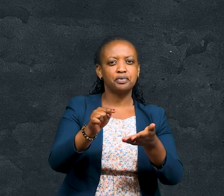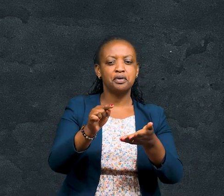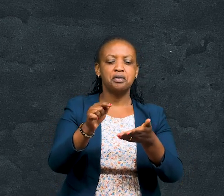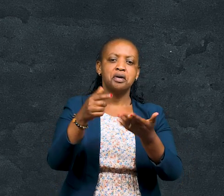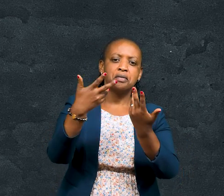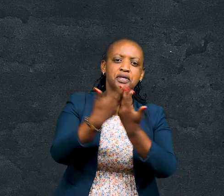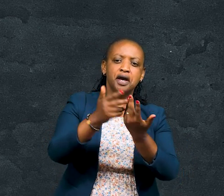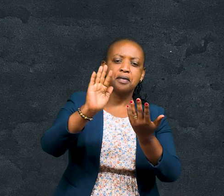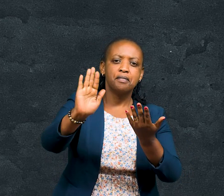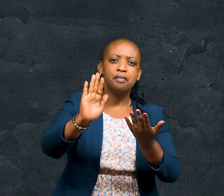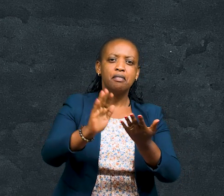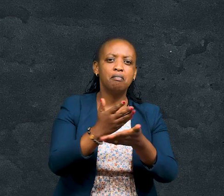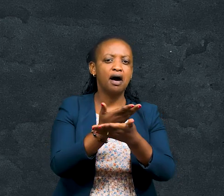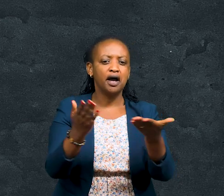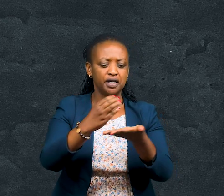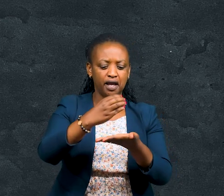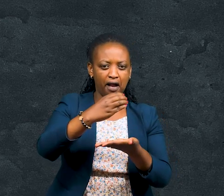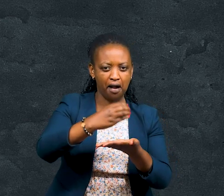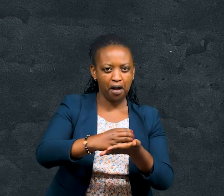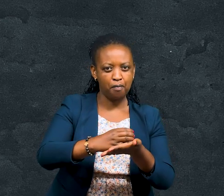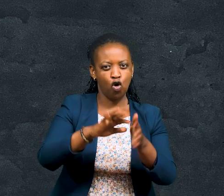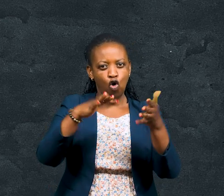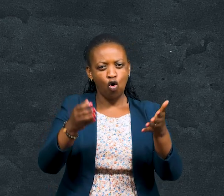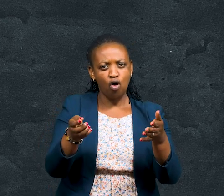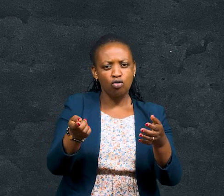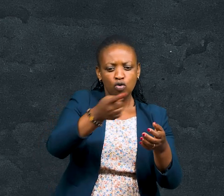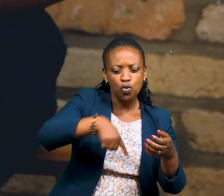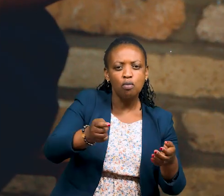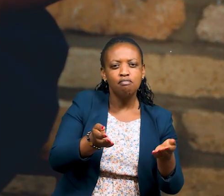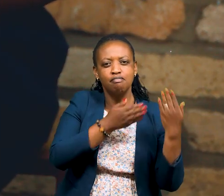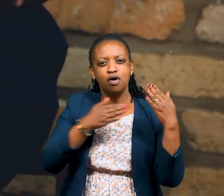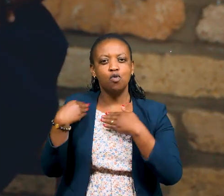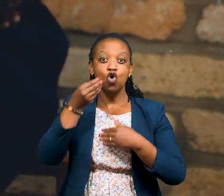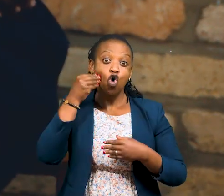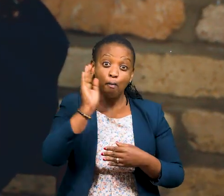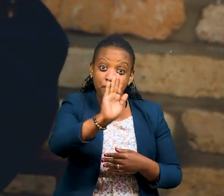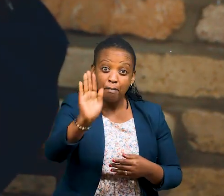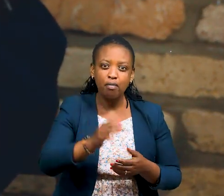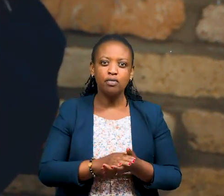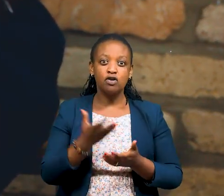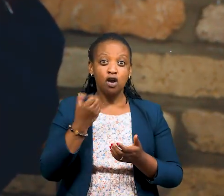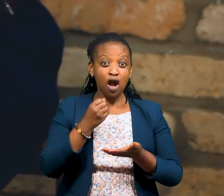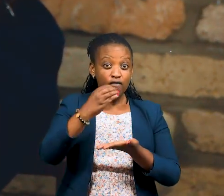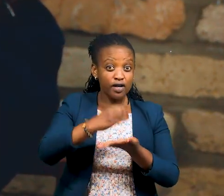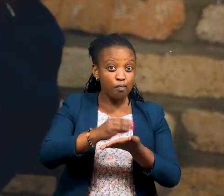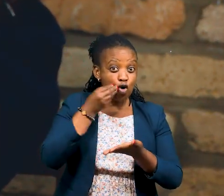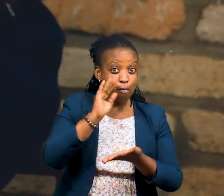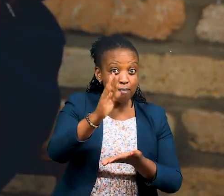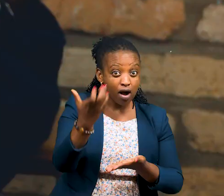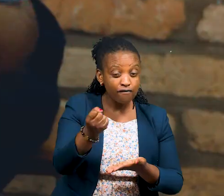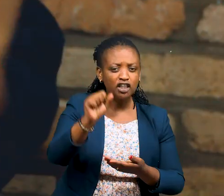base, the circular base of any cup or any basin at home. Do you have cups at